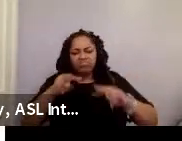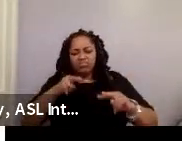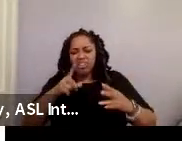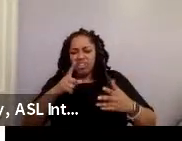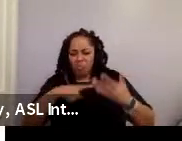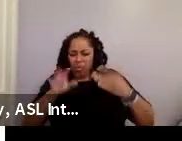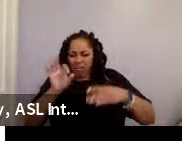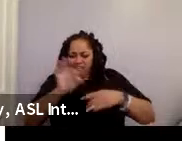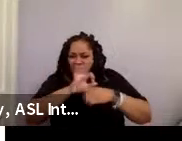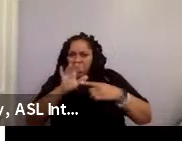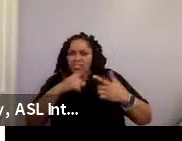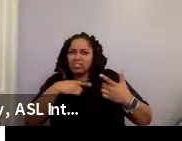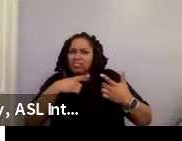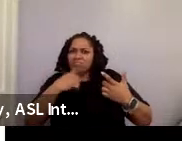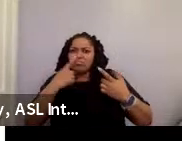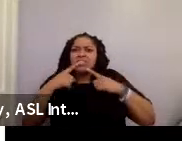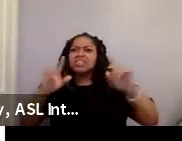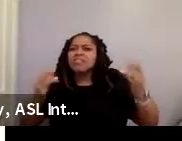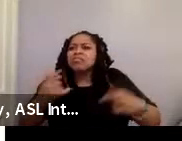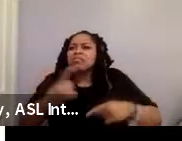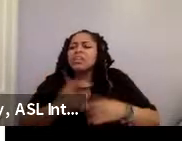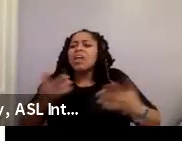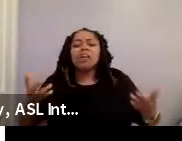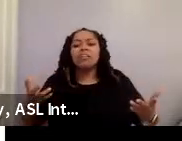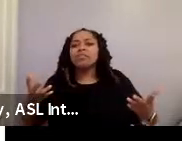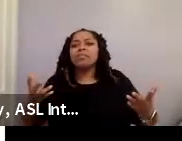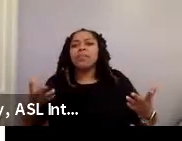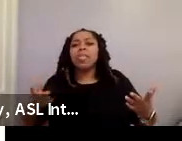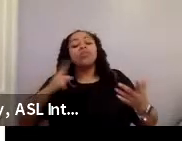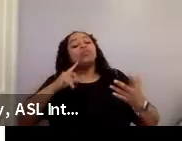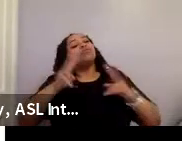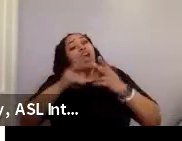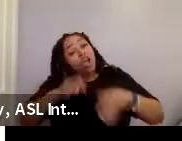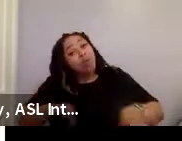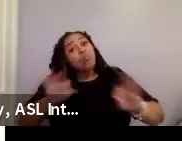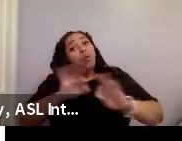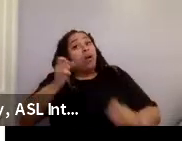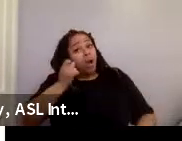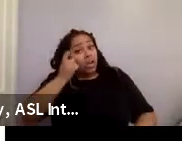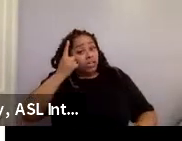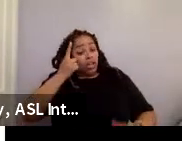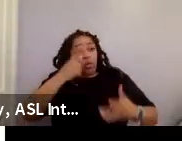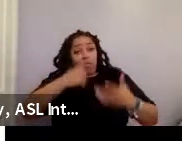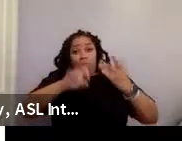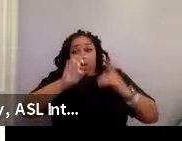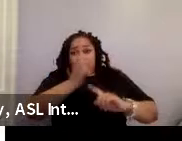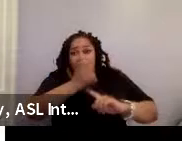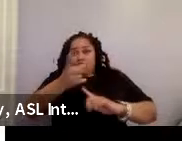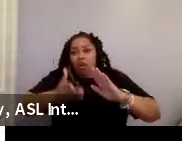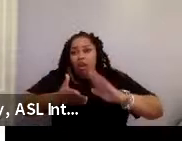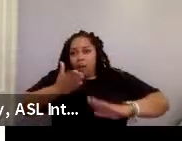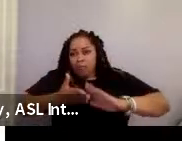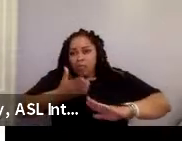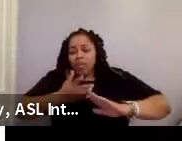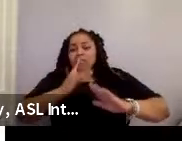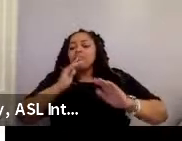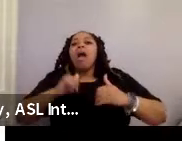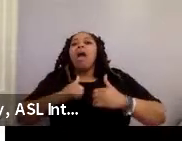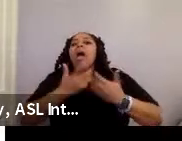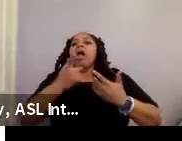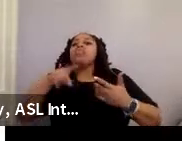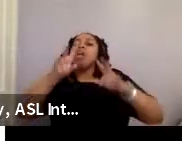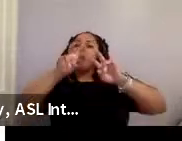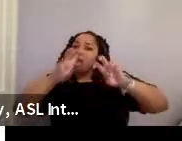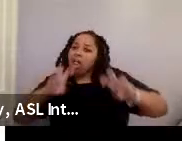functions are being accomplished here? And so it's very important to understand what environments you're operating in as to how those are